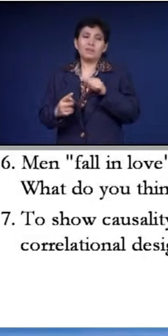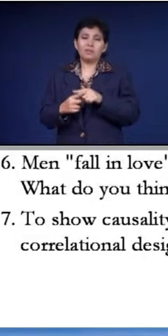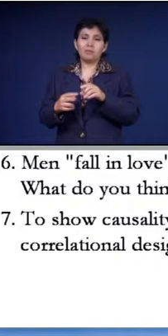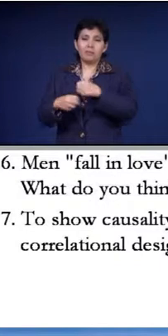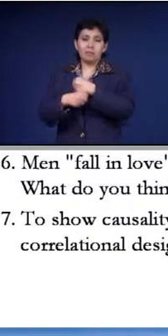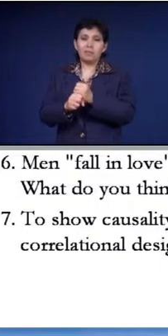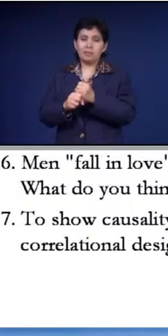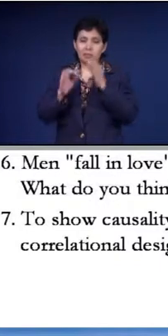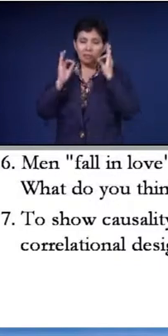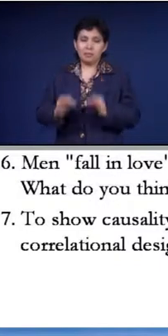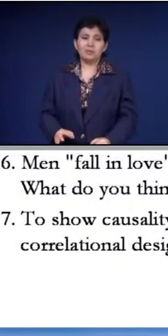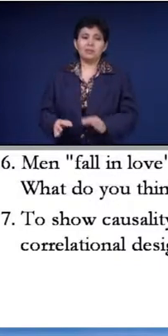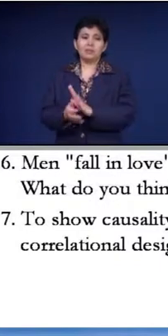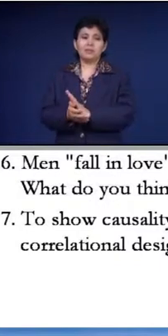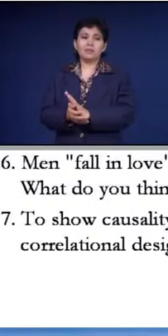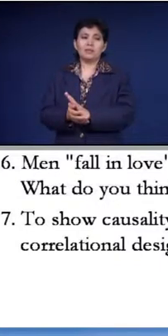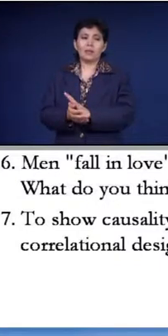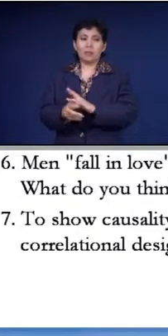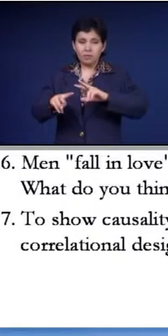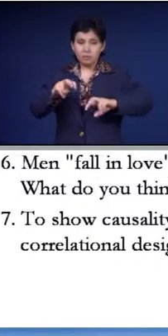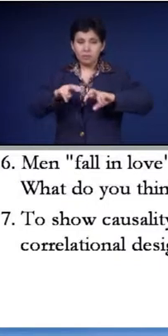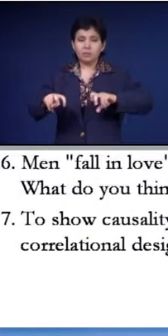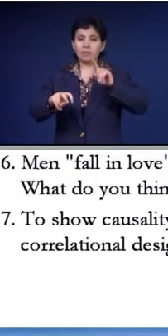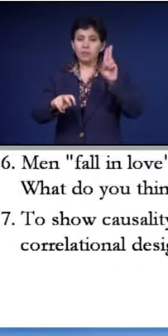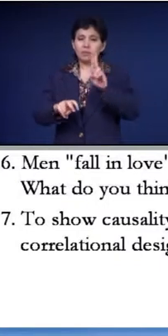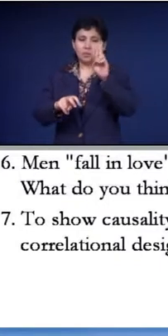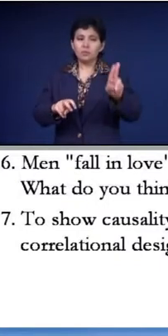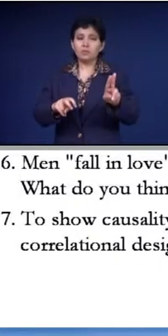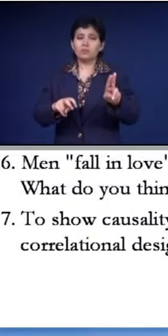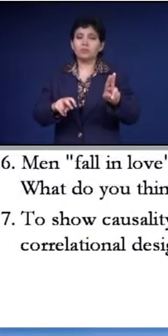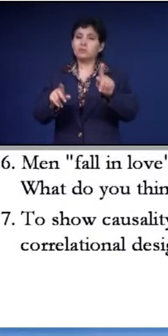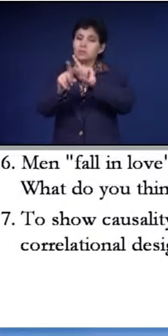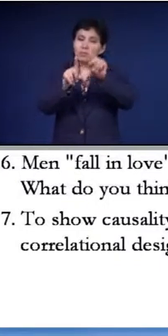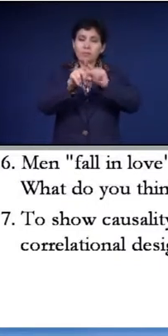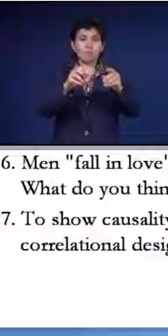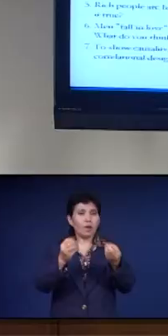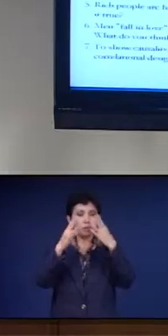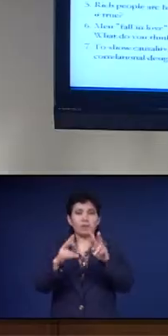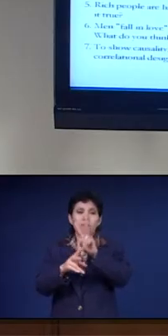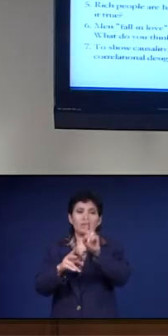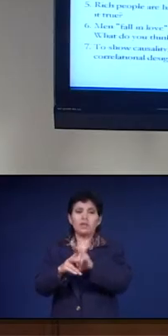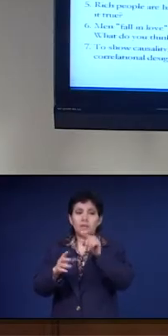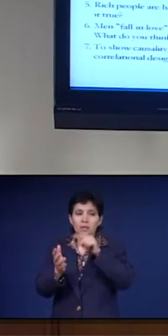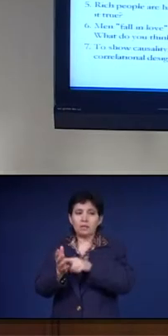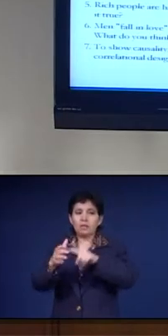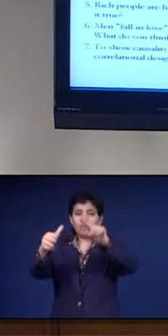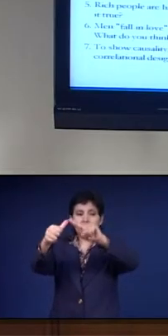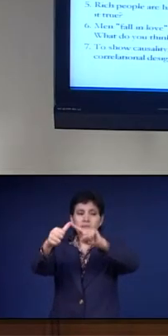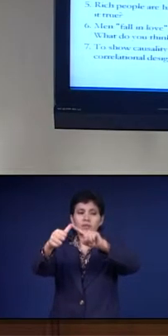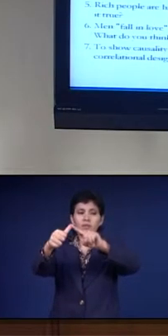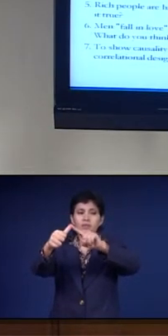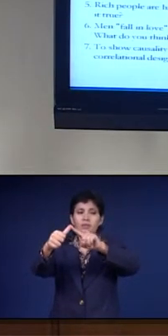Next one, to show causality, researchers must use correlational design. This one, it's possible. First, you have to